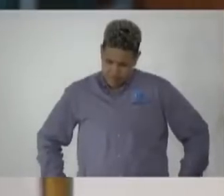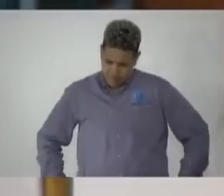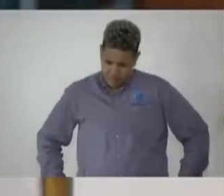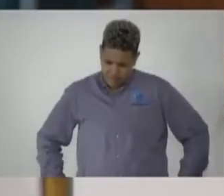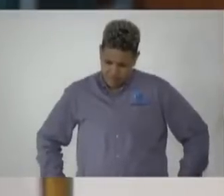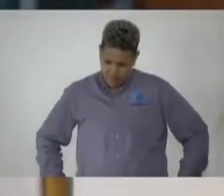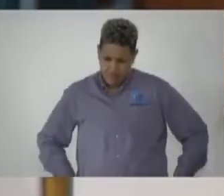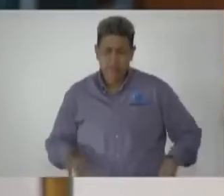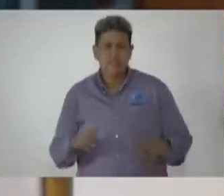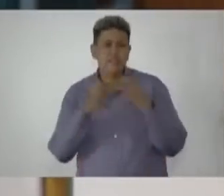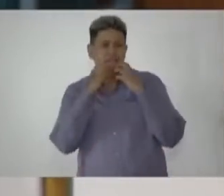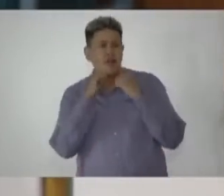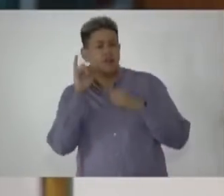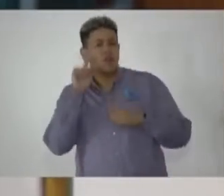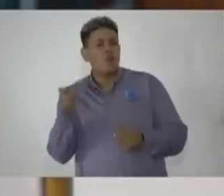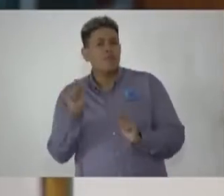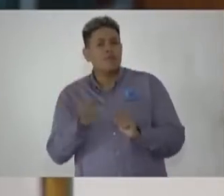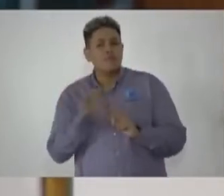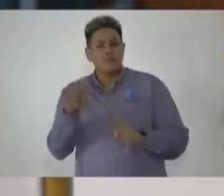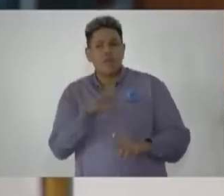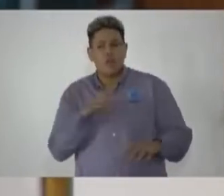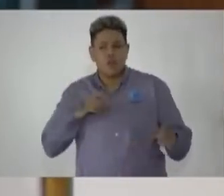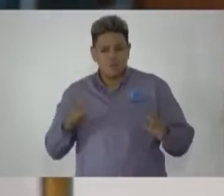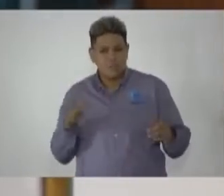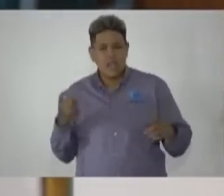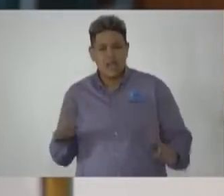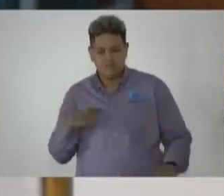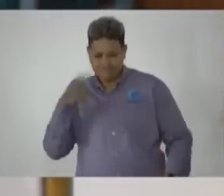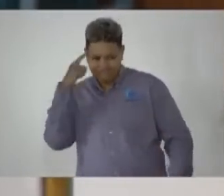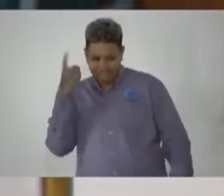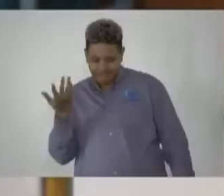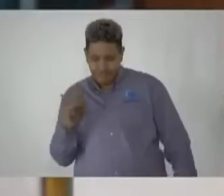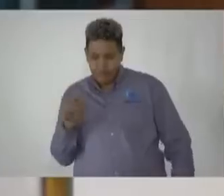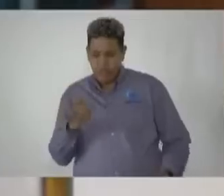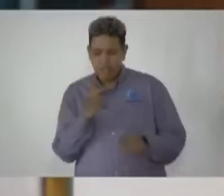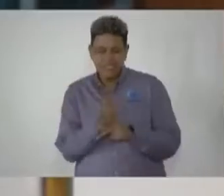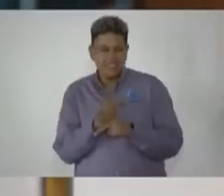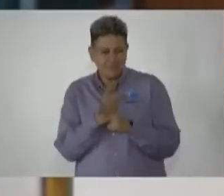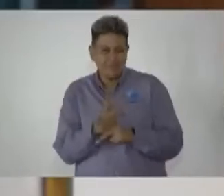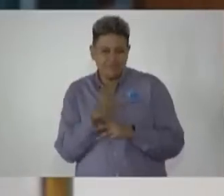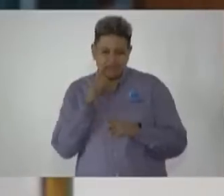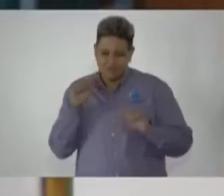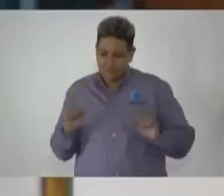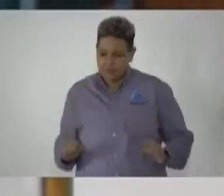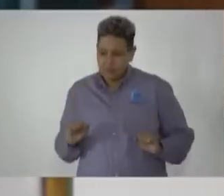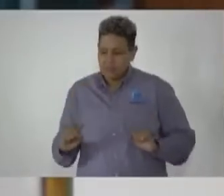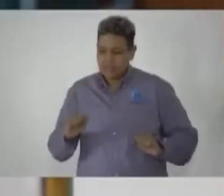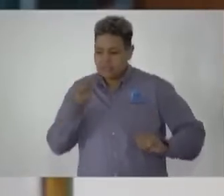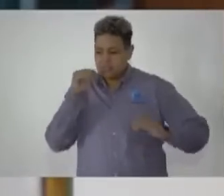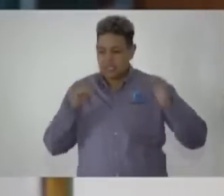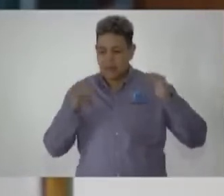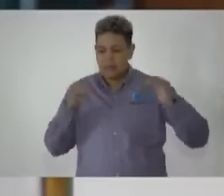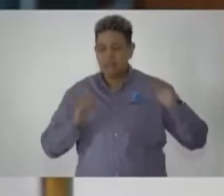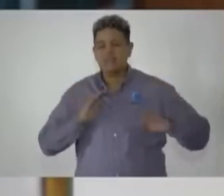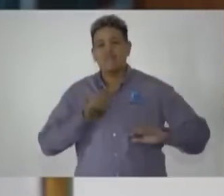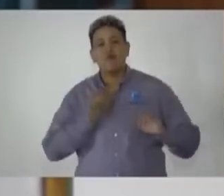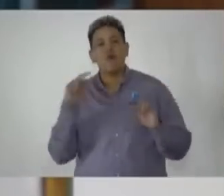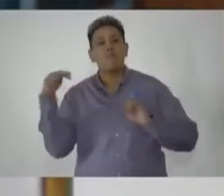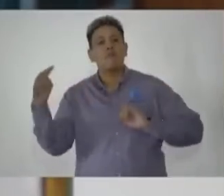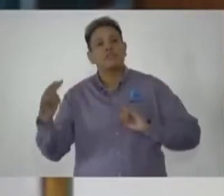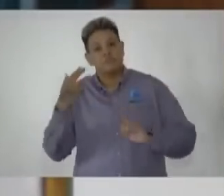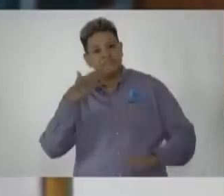such committees. And I thought, we have to be cautious about a possible imbalance of our